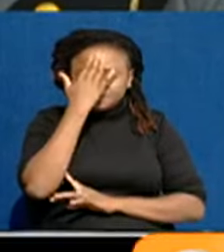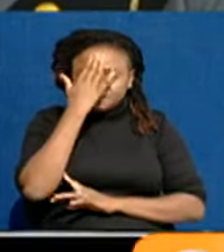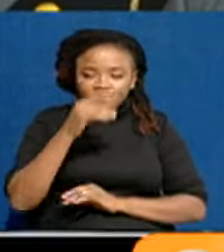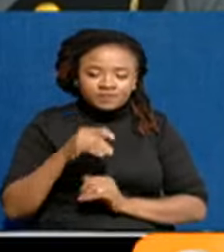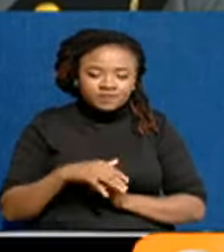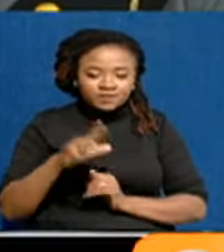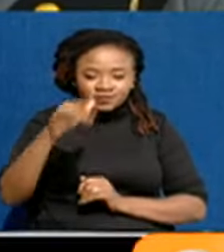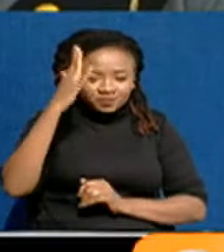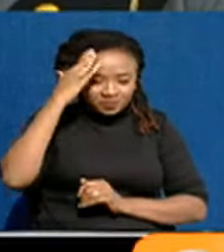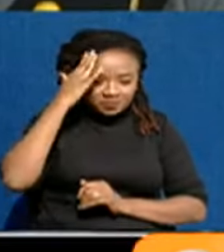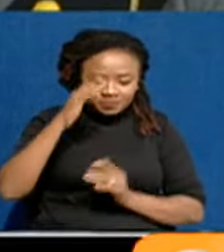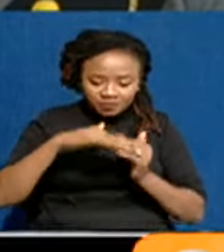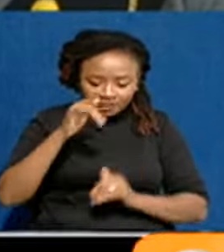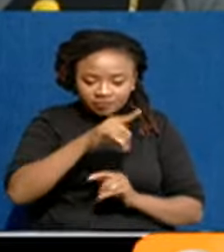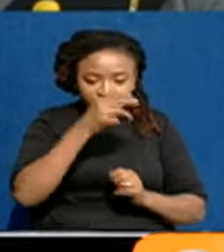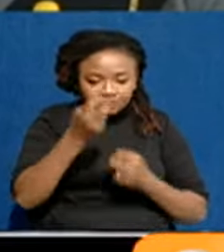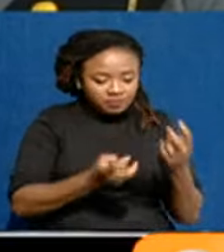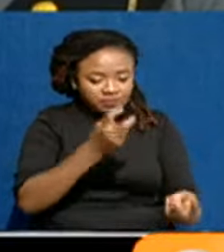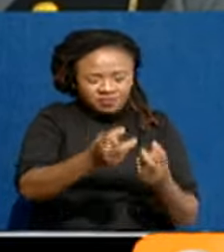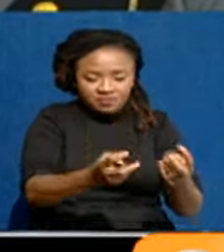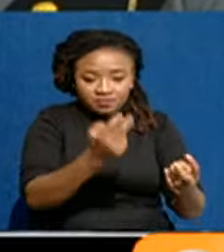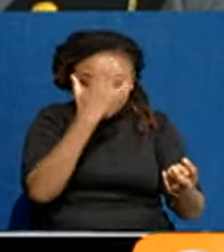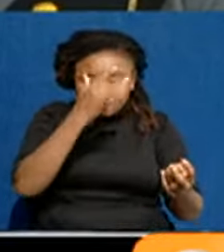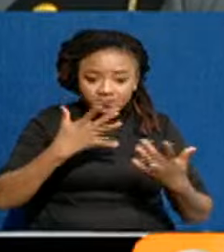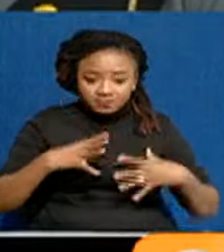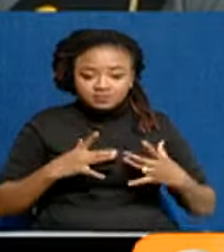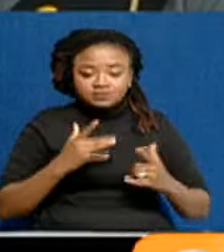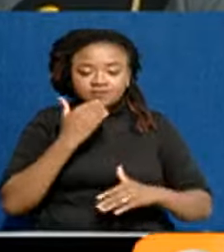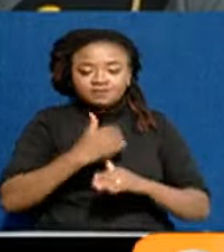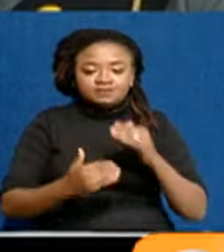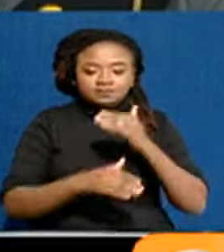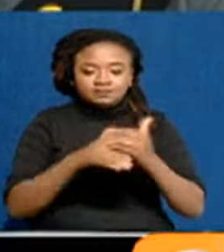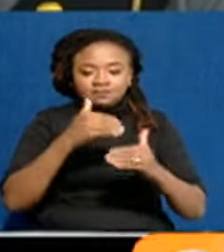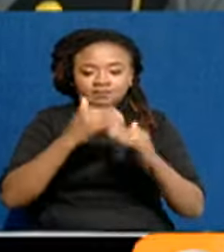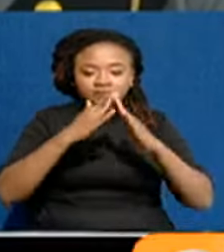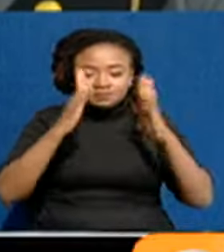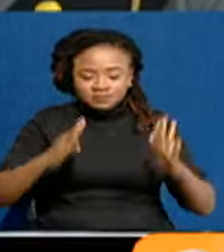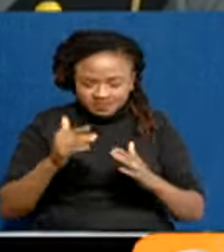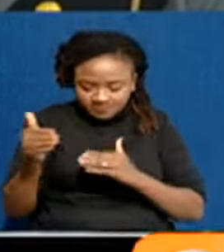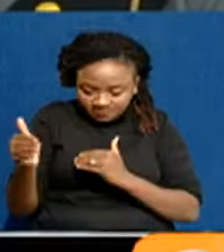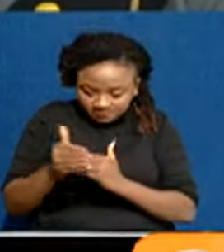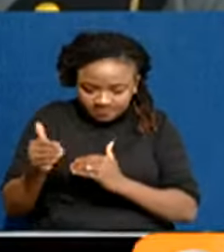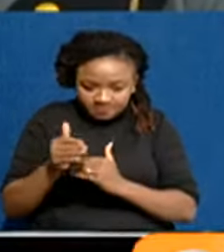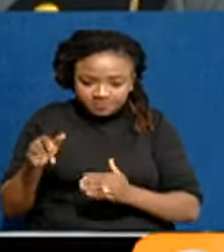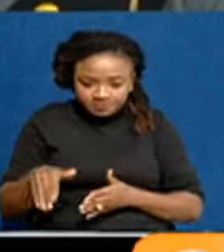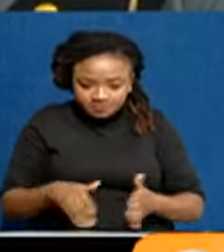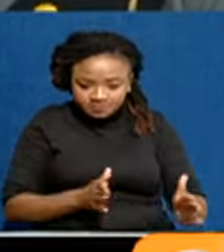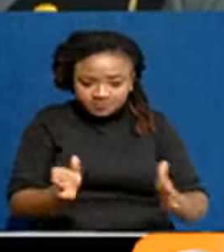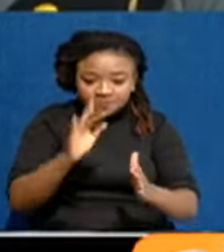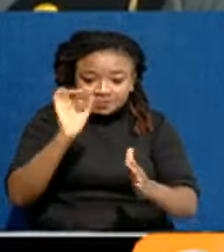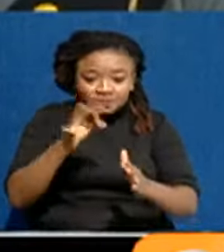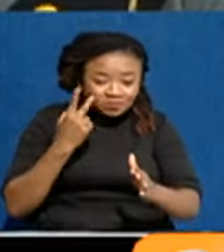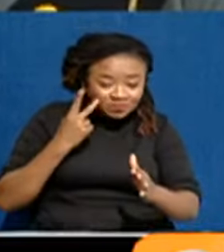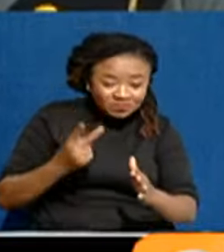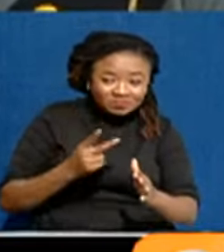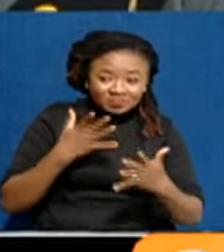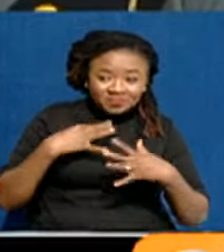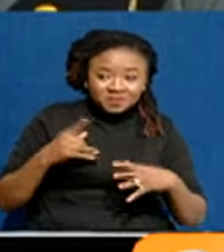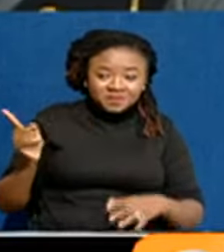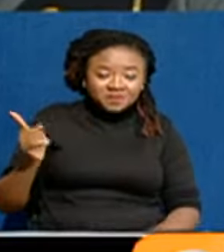deaths and also destruction is because people have built in riparian areas, for example. So if you look at some of the areas affected, they are